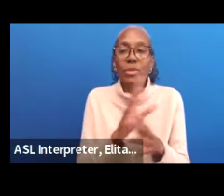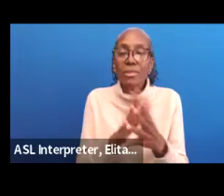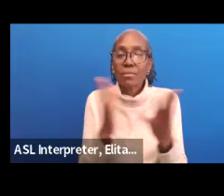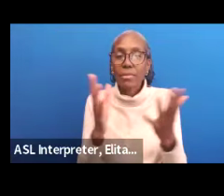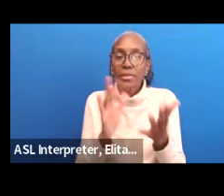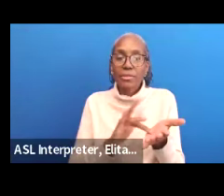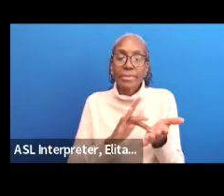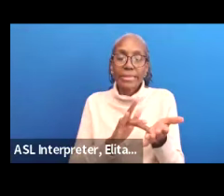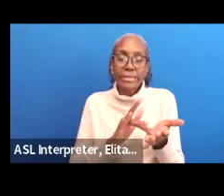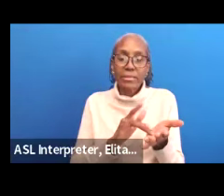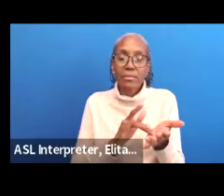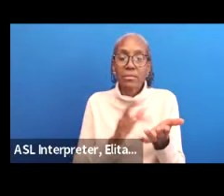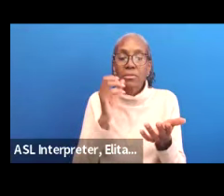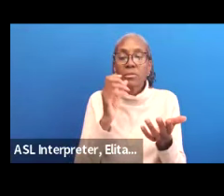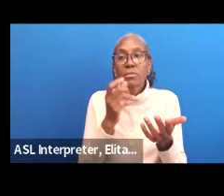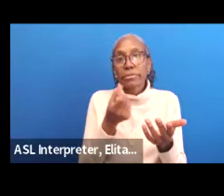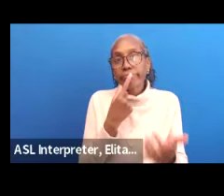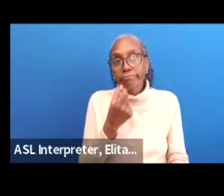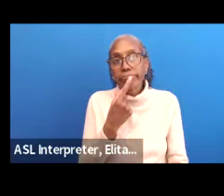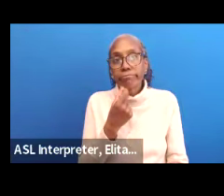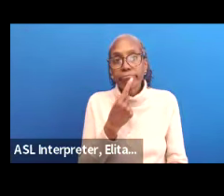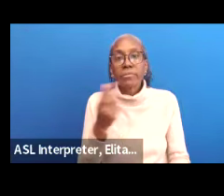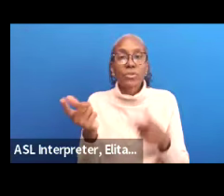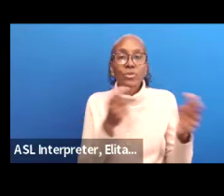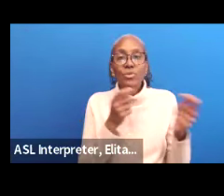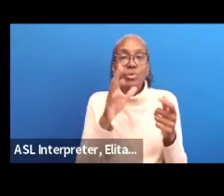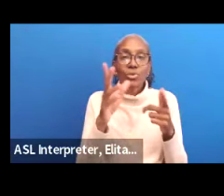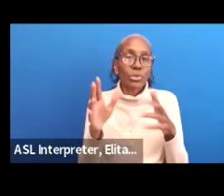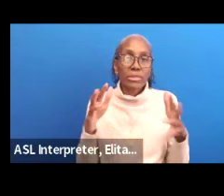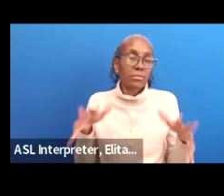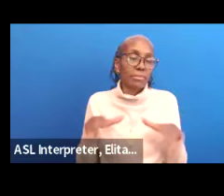medicine orally to control your spasms.